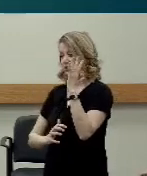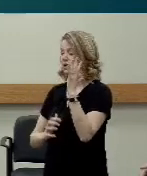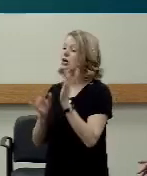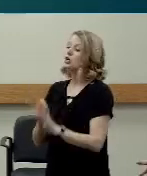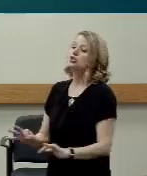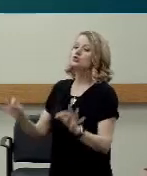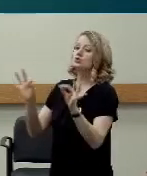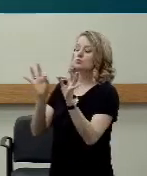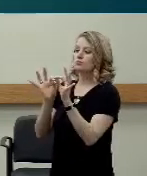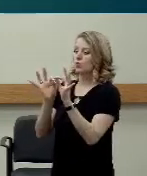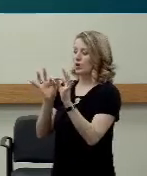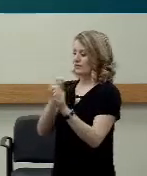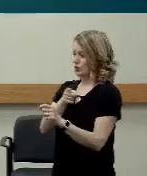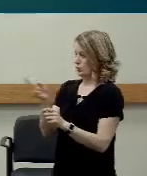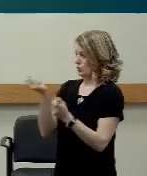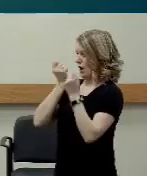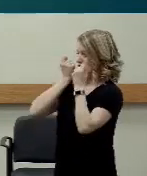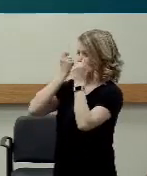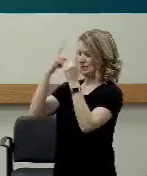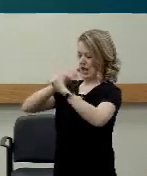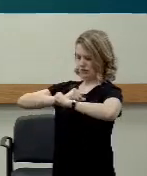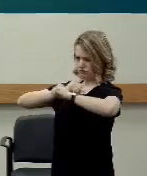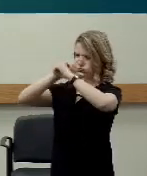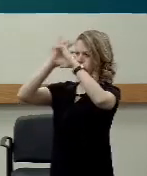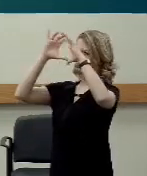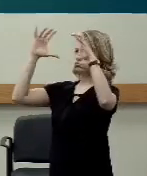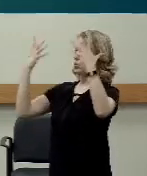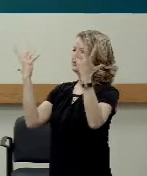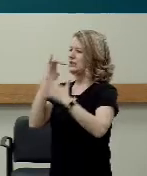create a visual in your mind of how this is going to happen.